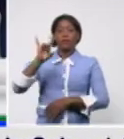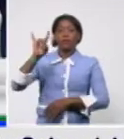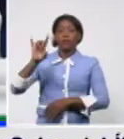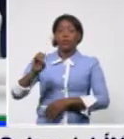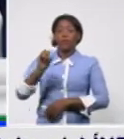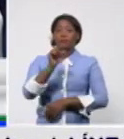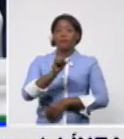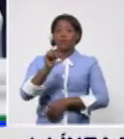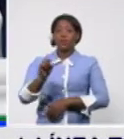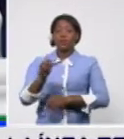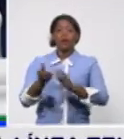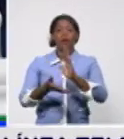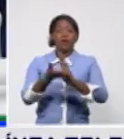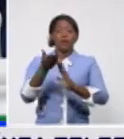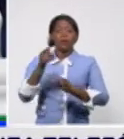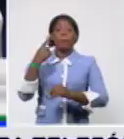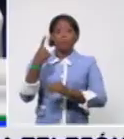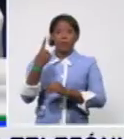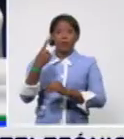virus.